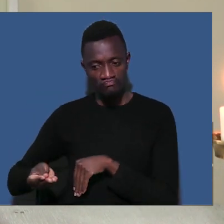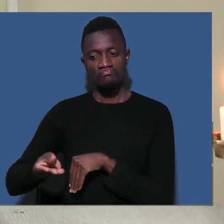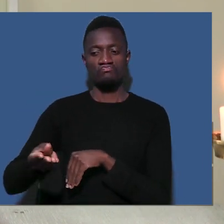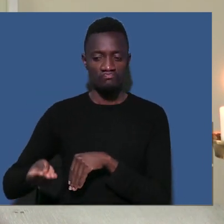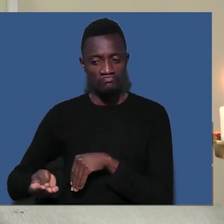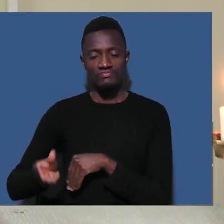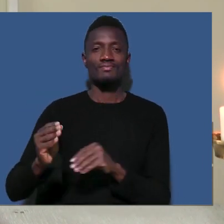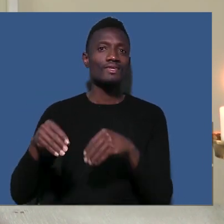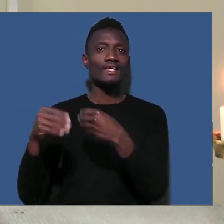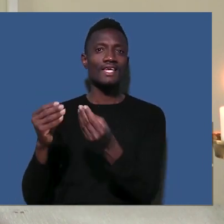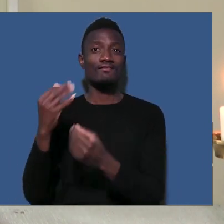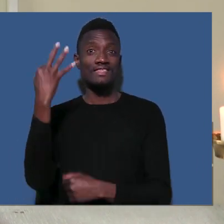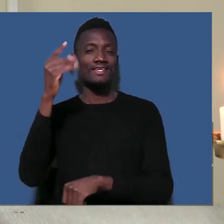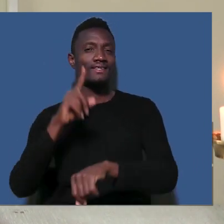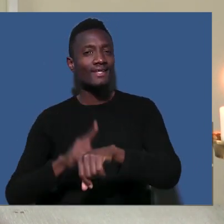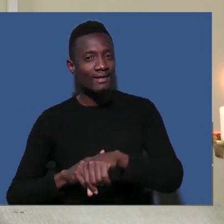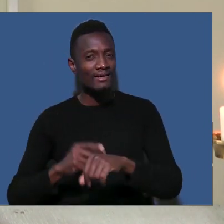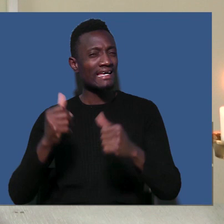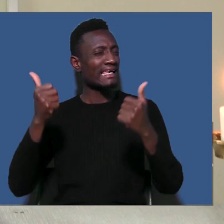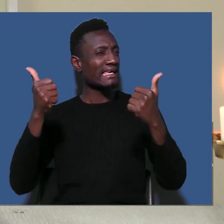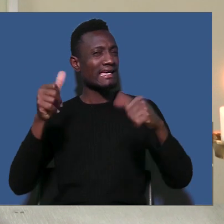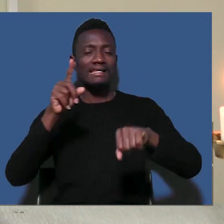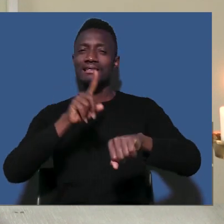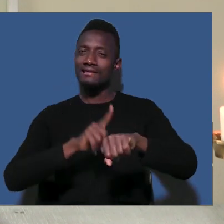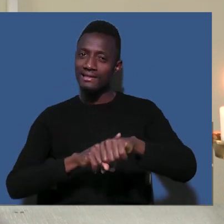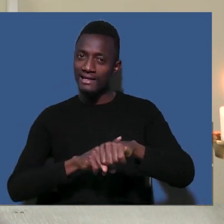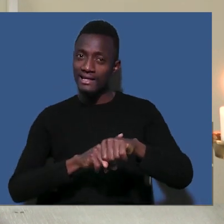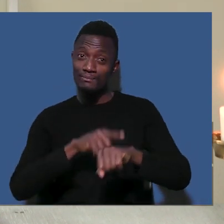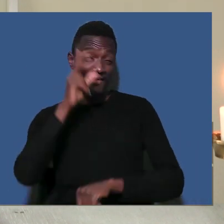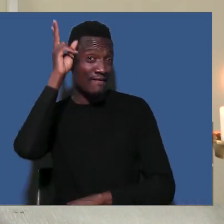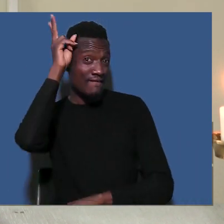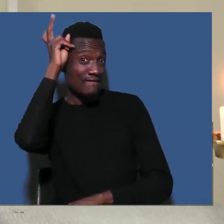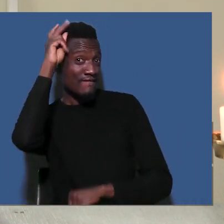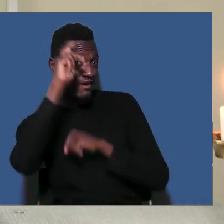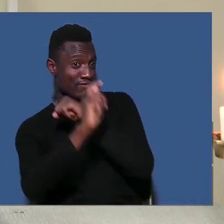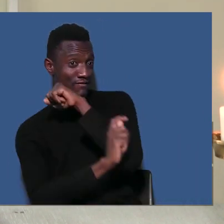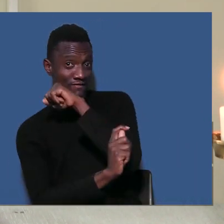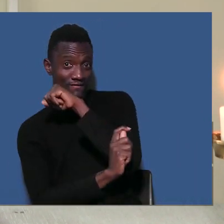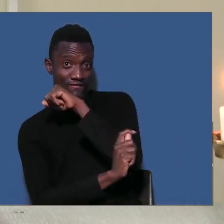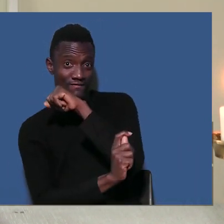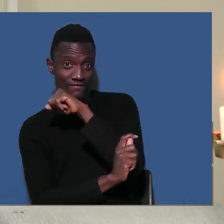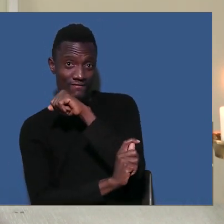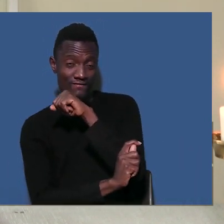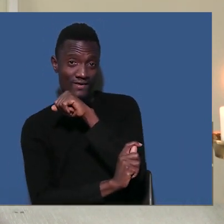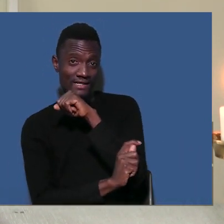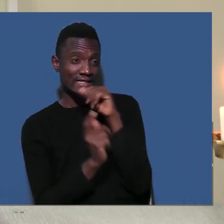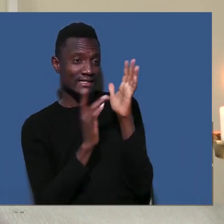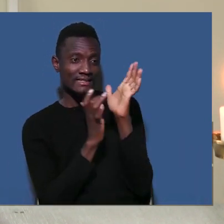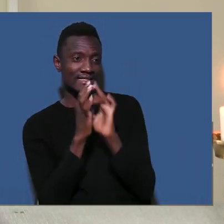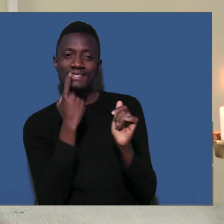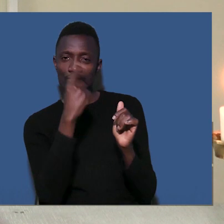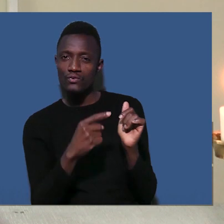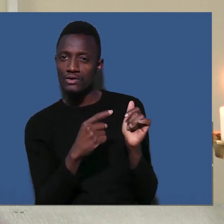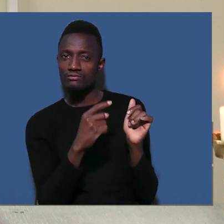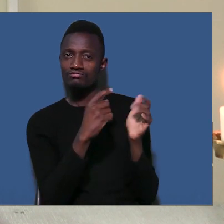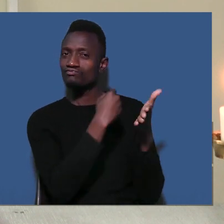and every time that he would be tempted, Jesus quoted, you know, he would say, it is written. What